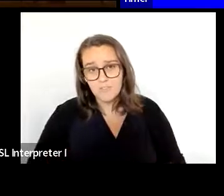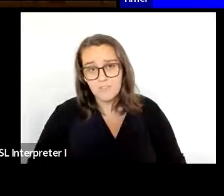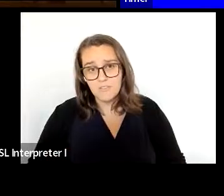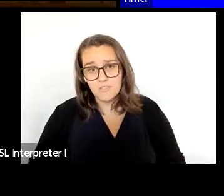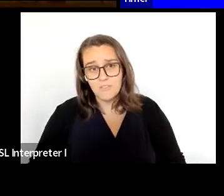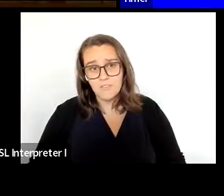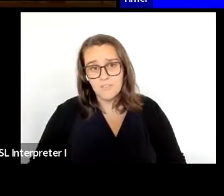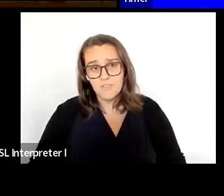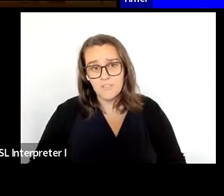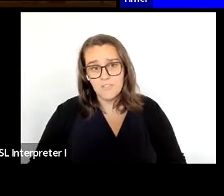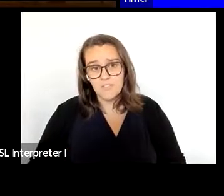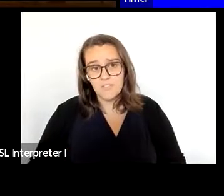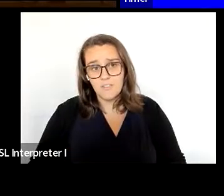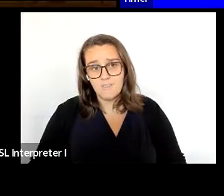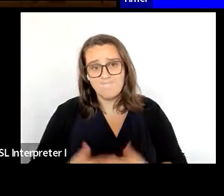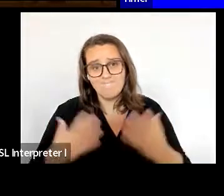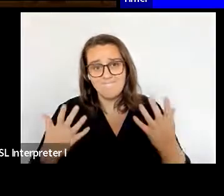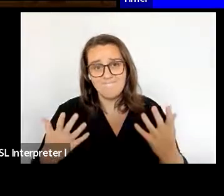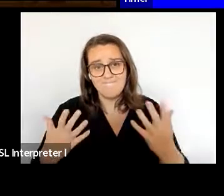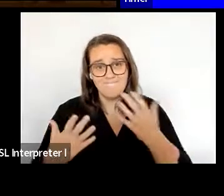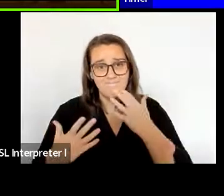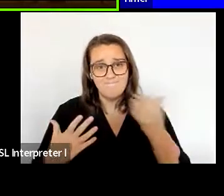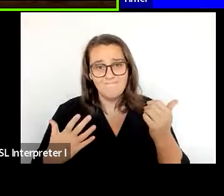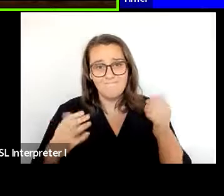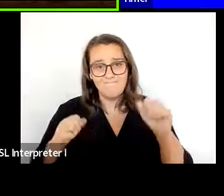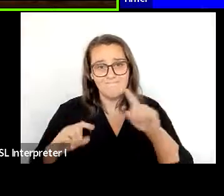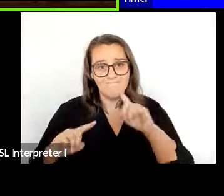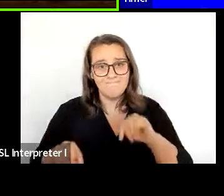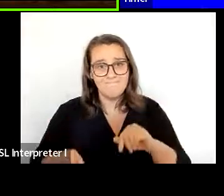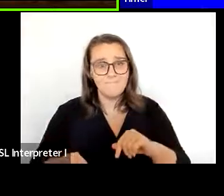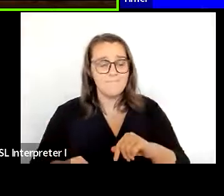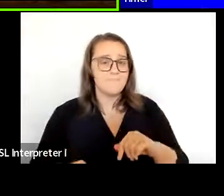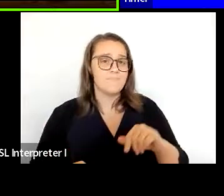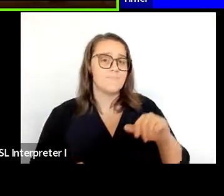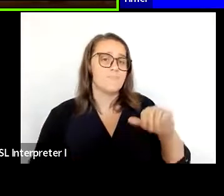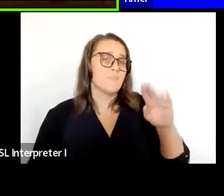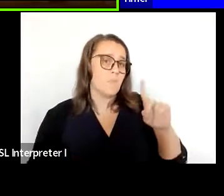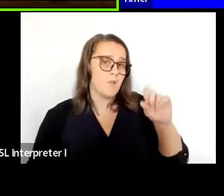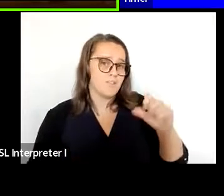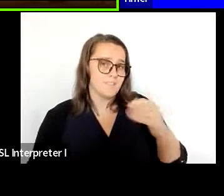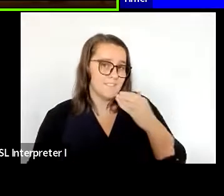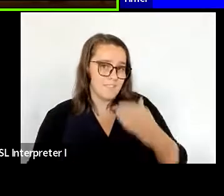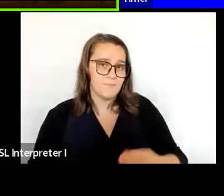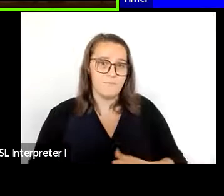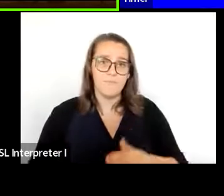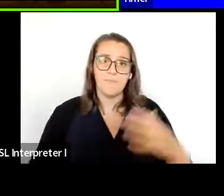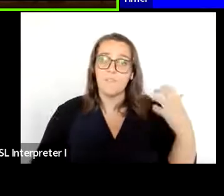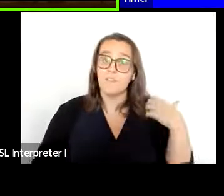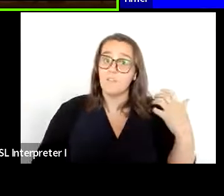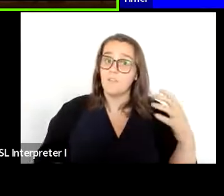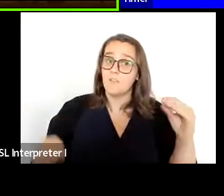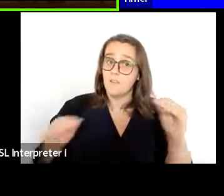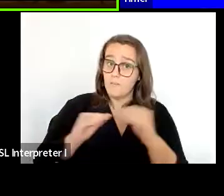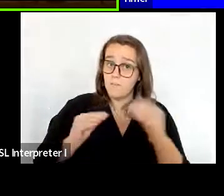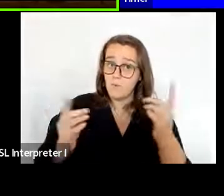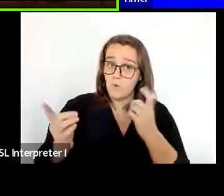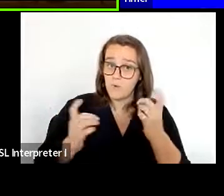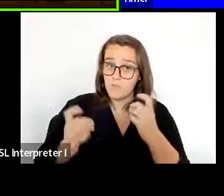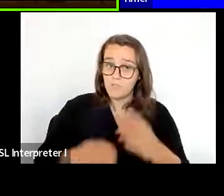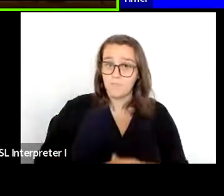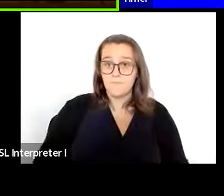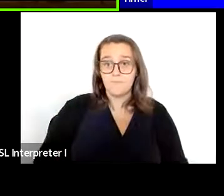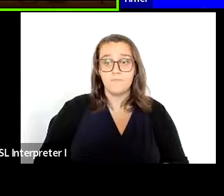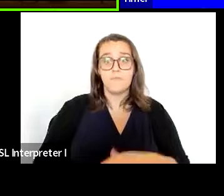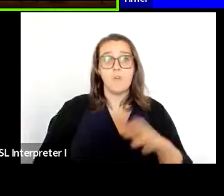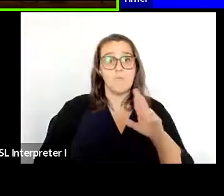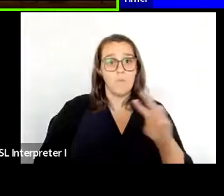it was the best I could do. Thank you. Thank you, Councilmember Bonds. Further questions? Mr. Chairman. Councilmember